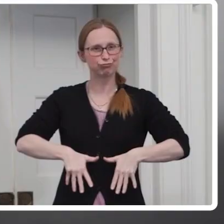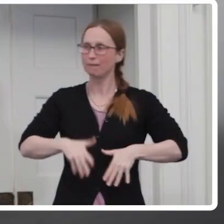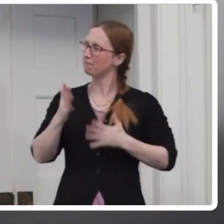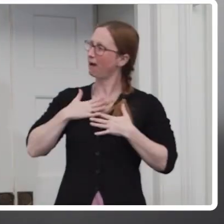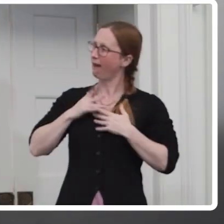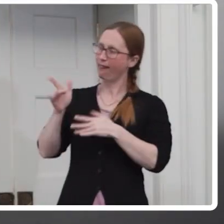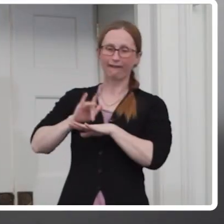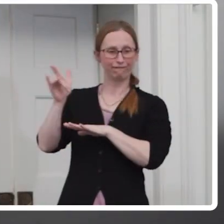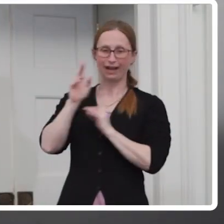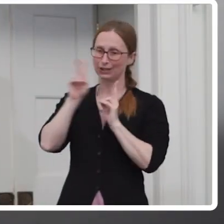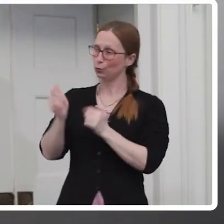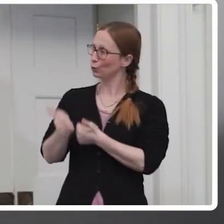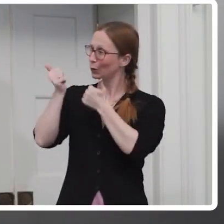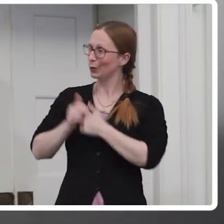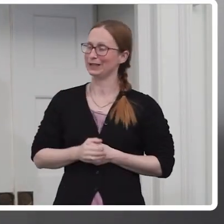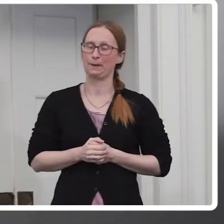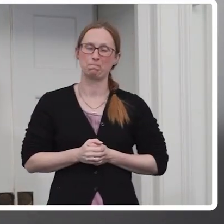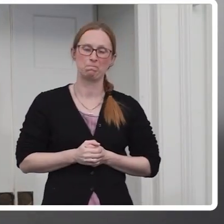I like that very much, looks nice.